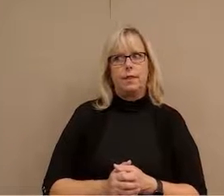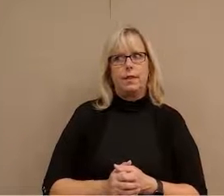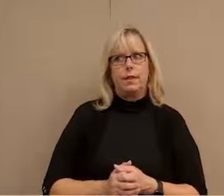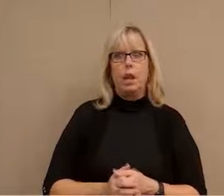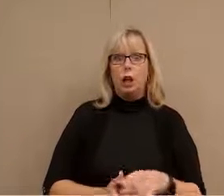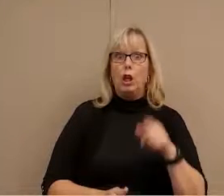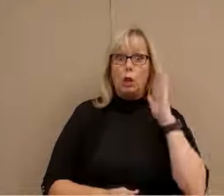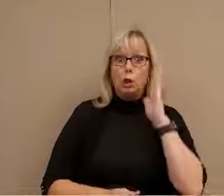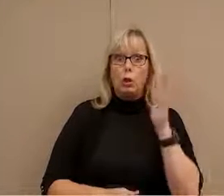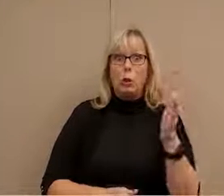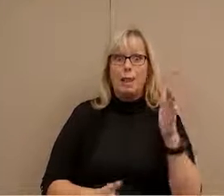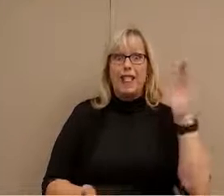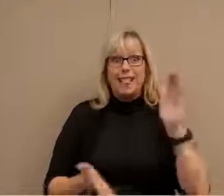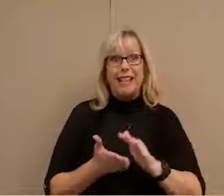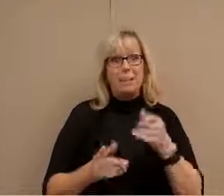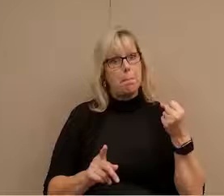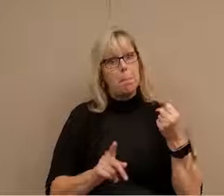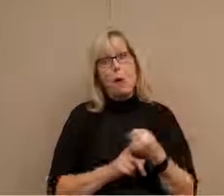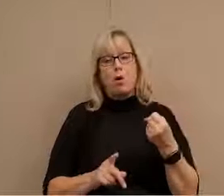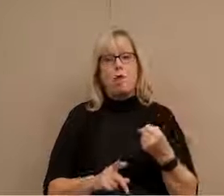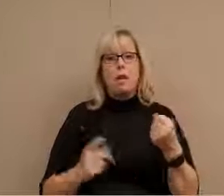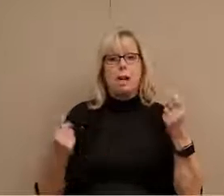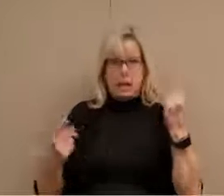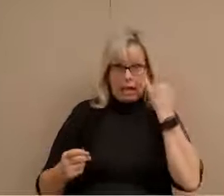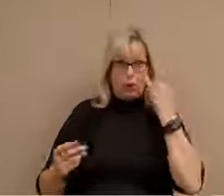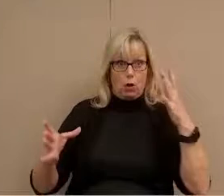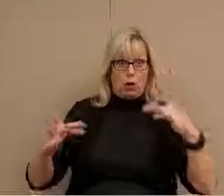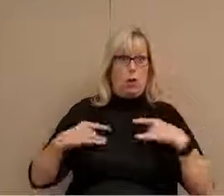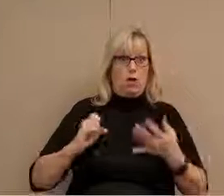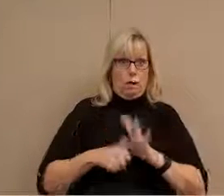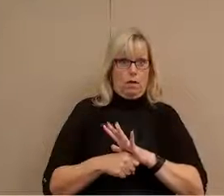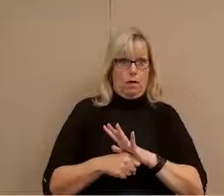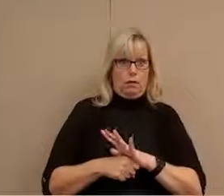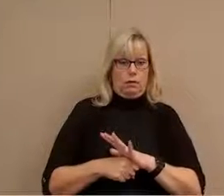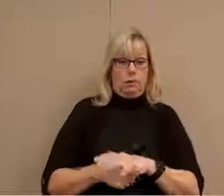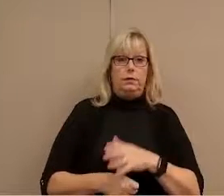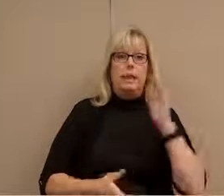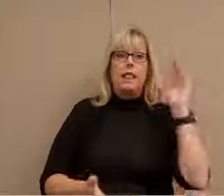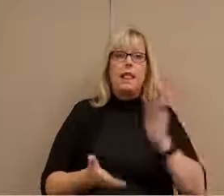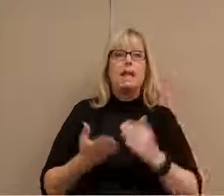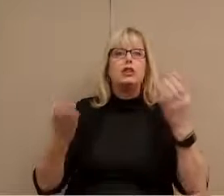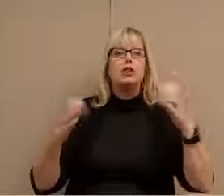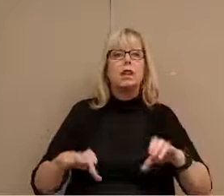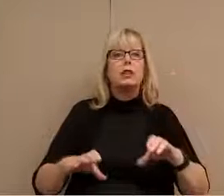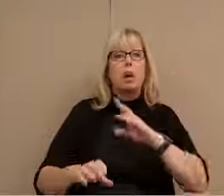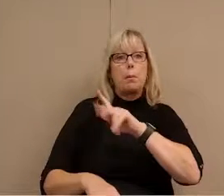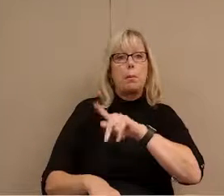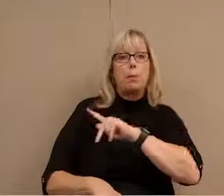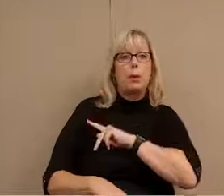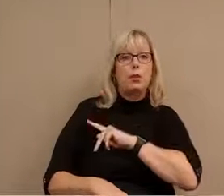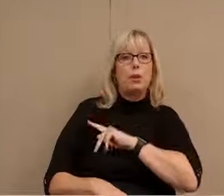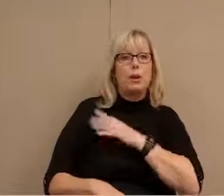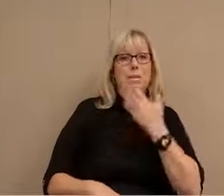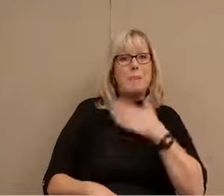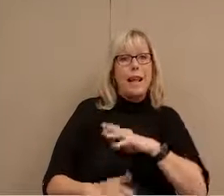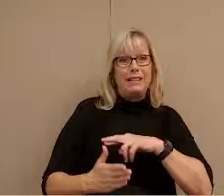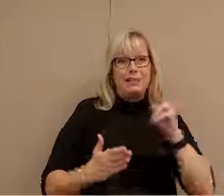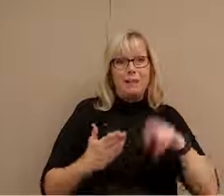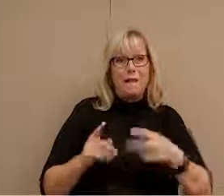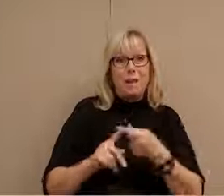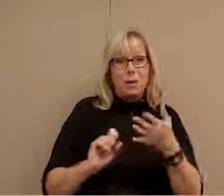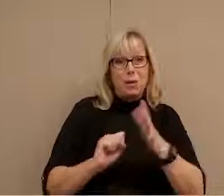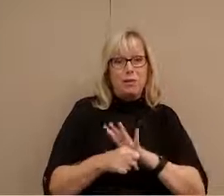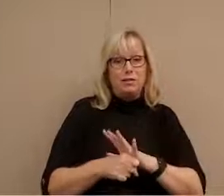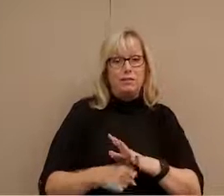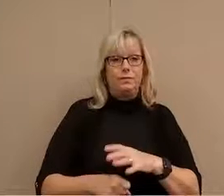You will be impacted less, you as an individual, okay? It'll lessen the chance of a personal bad outcome. I'm